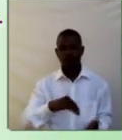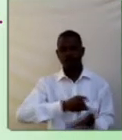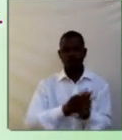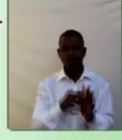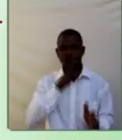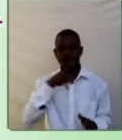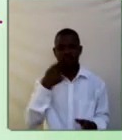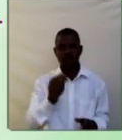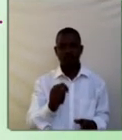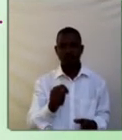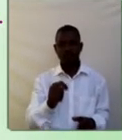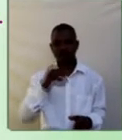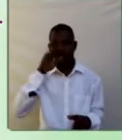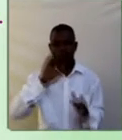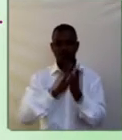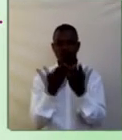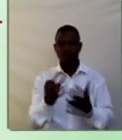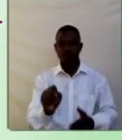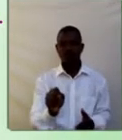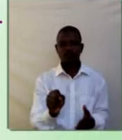Those are the books.